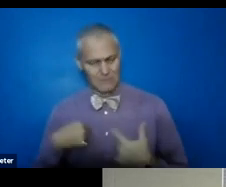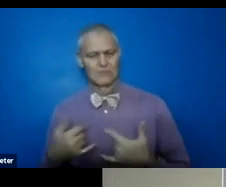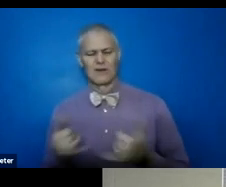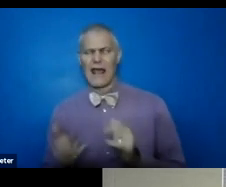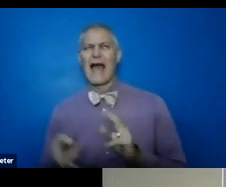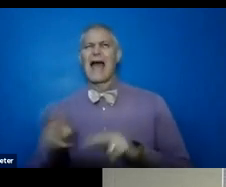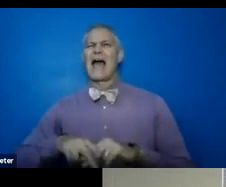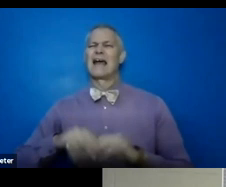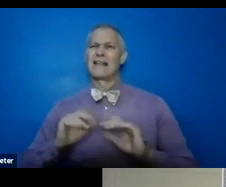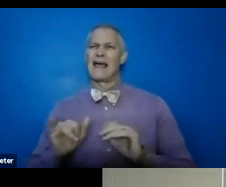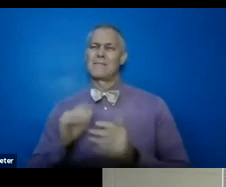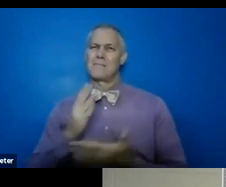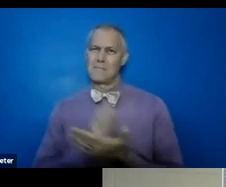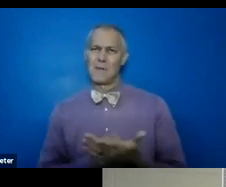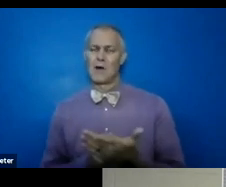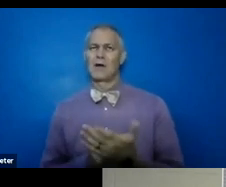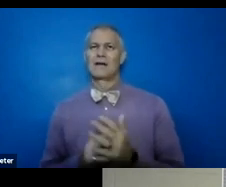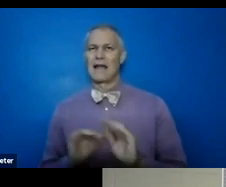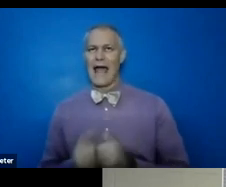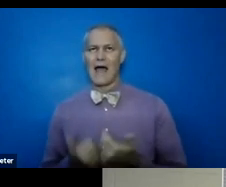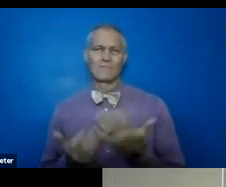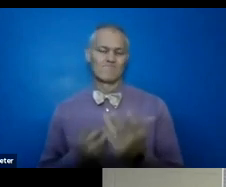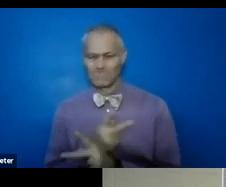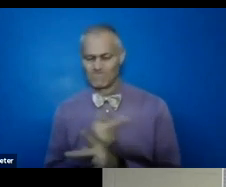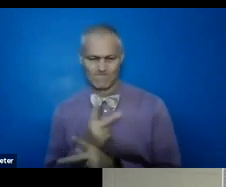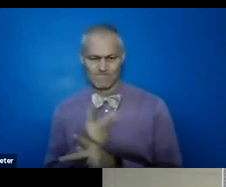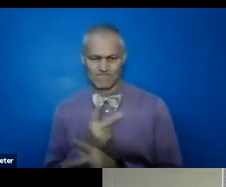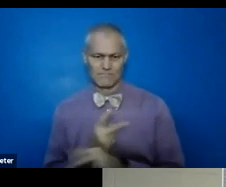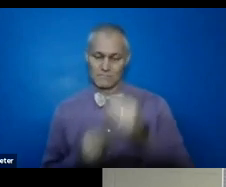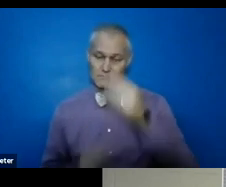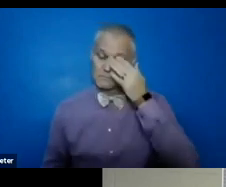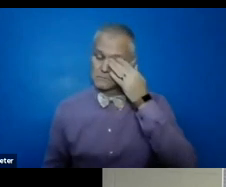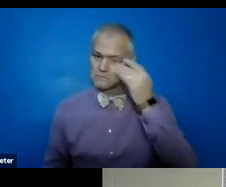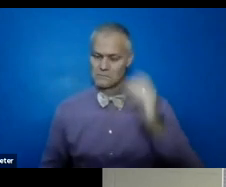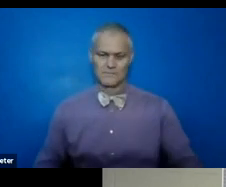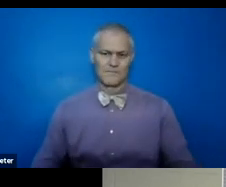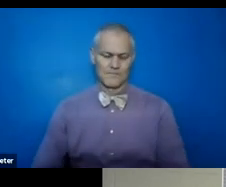that component inside of my program after prison through my support groups now.